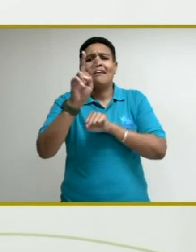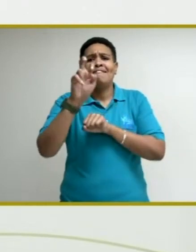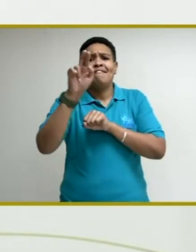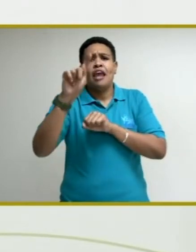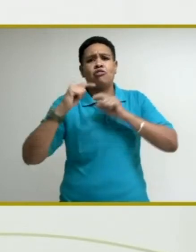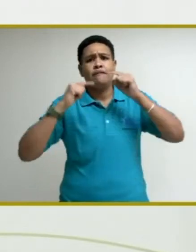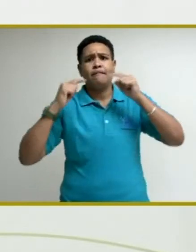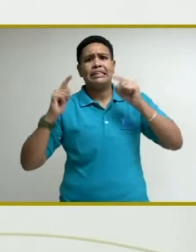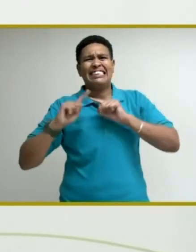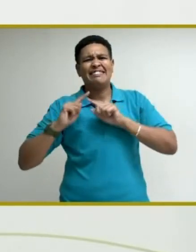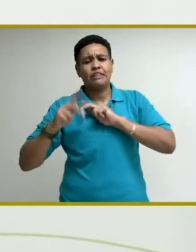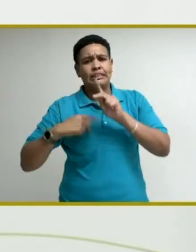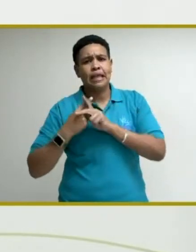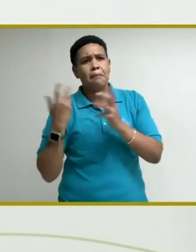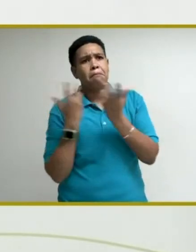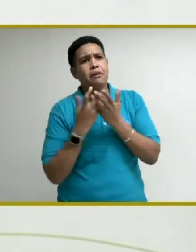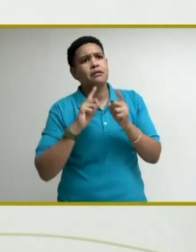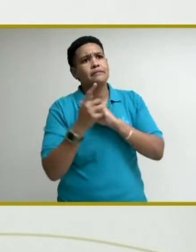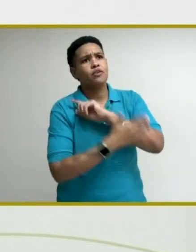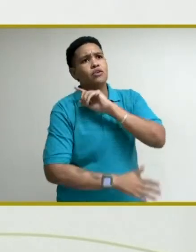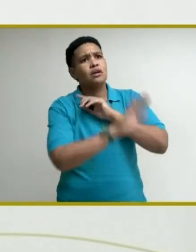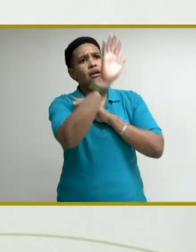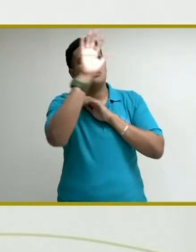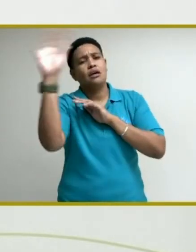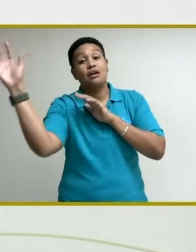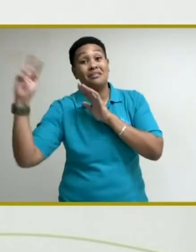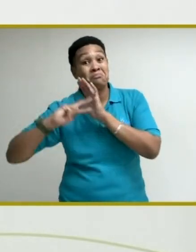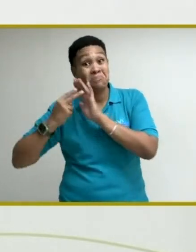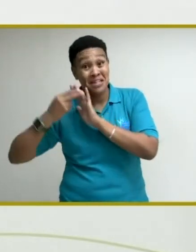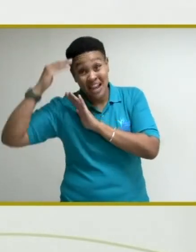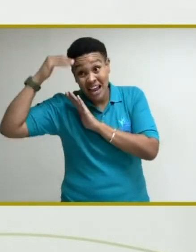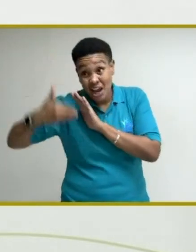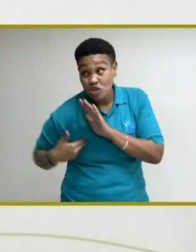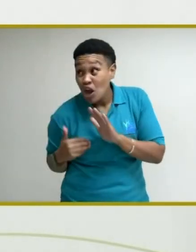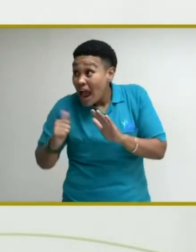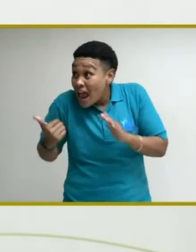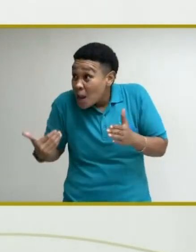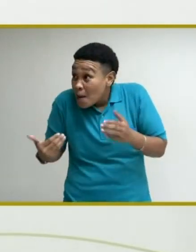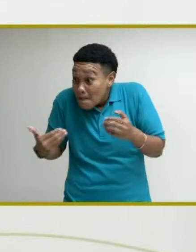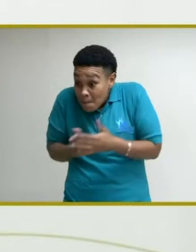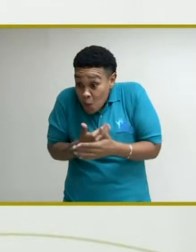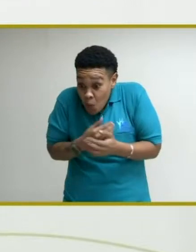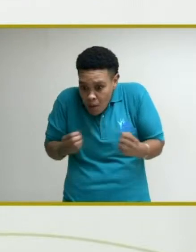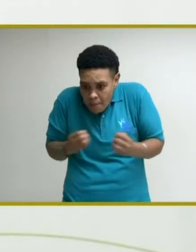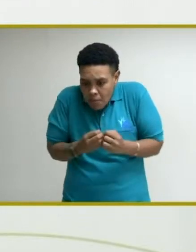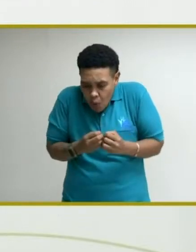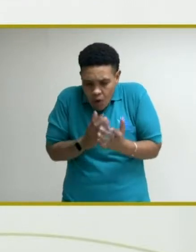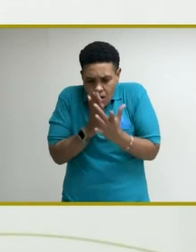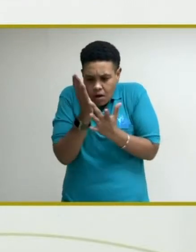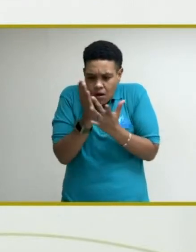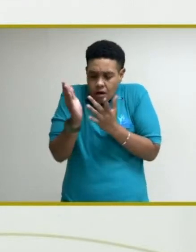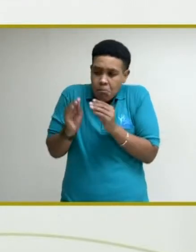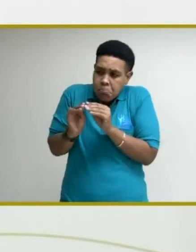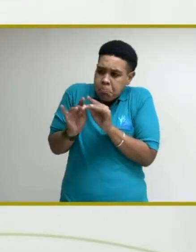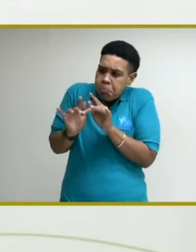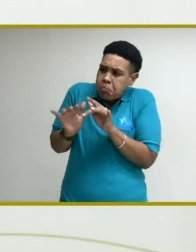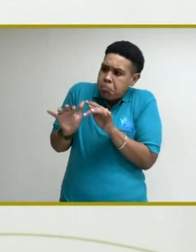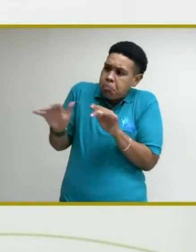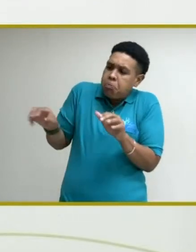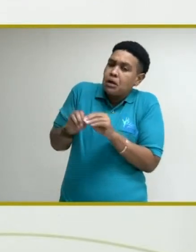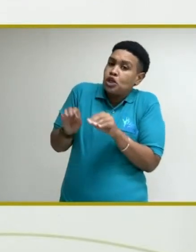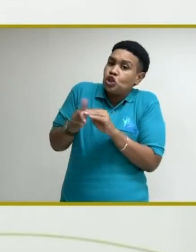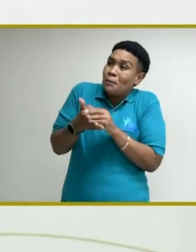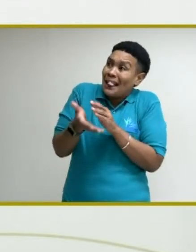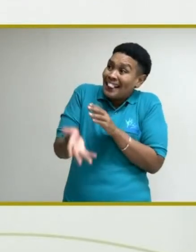there means that the introduction of any of these more transmissible variants in country